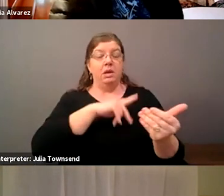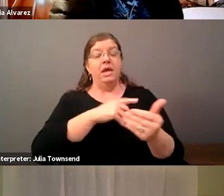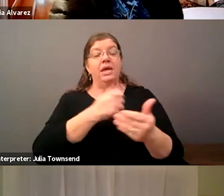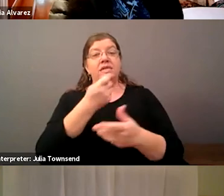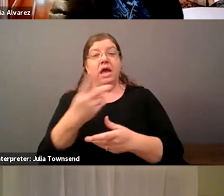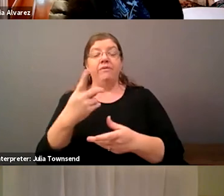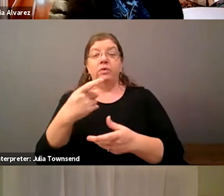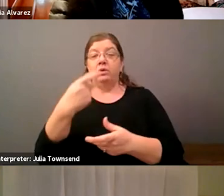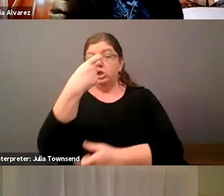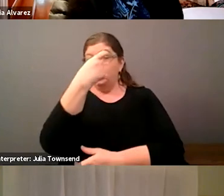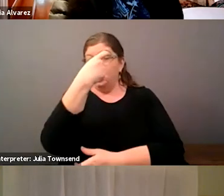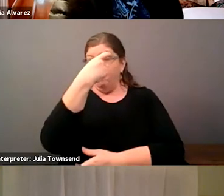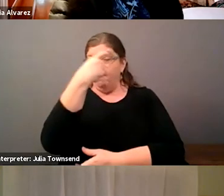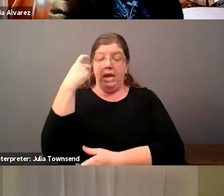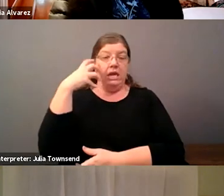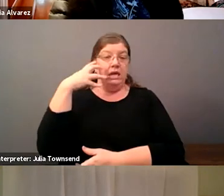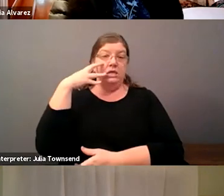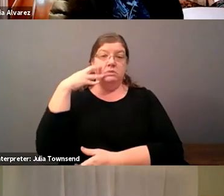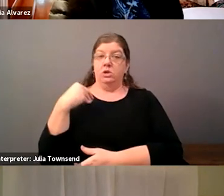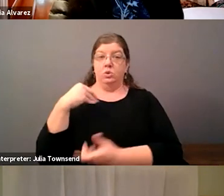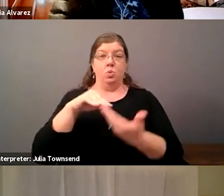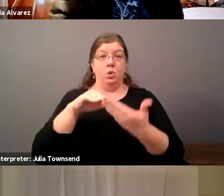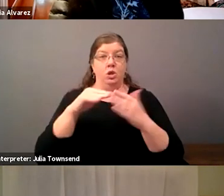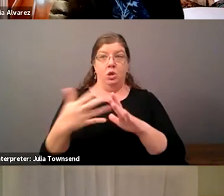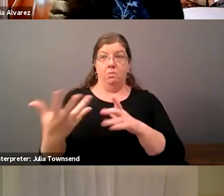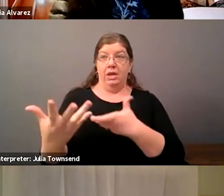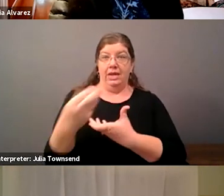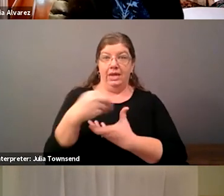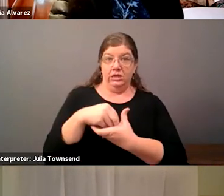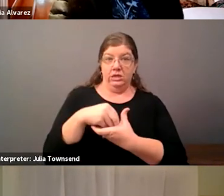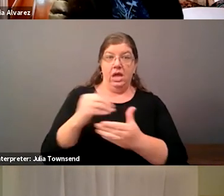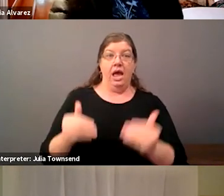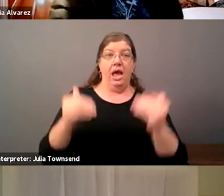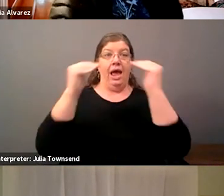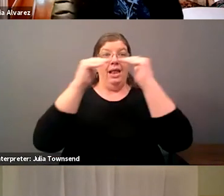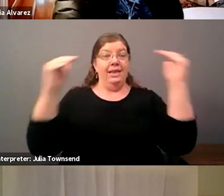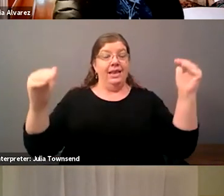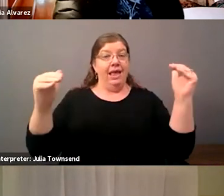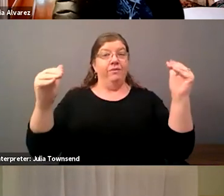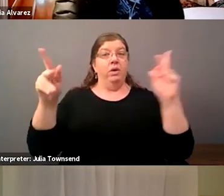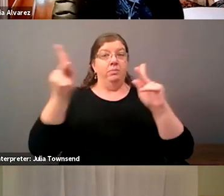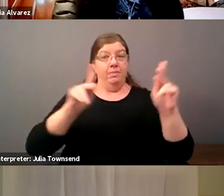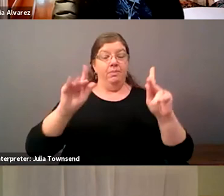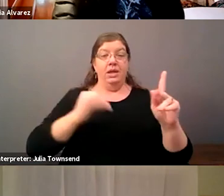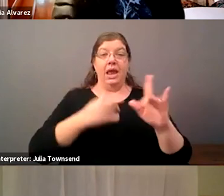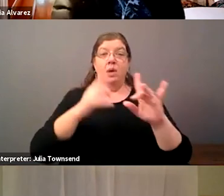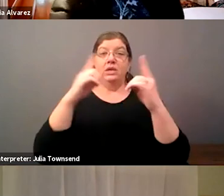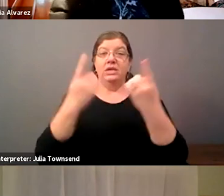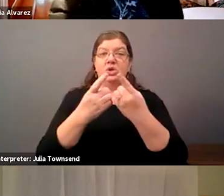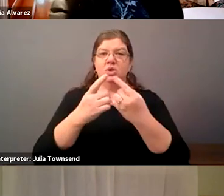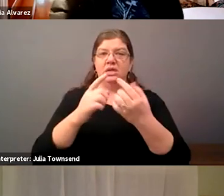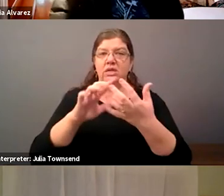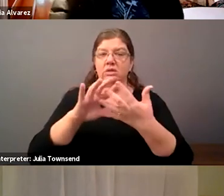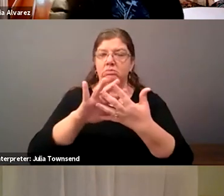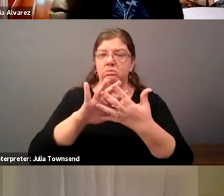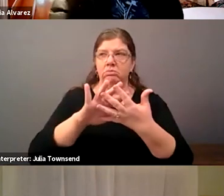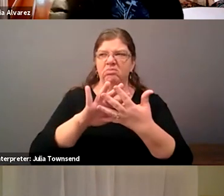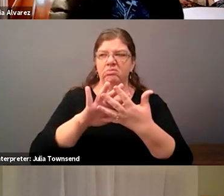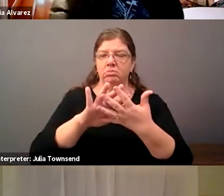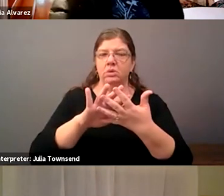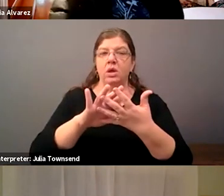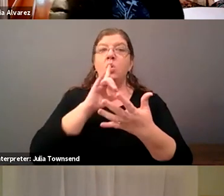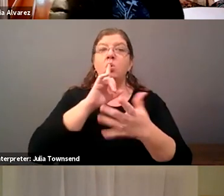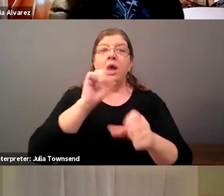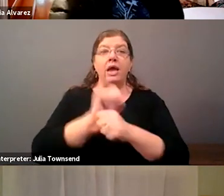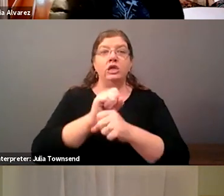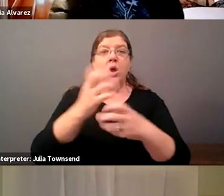experiences with community engagement high level ranking people in our day who actually wanted